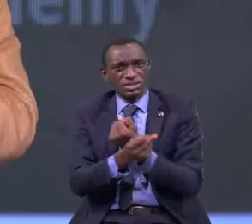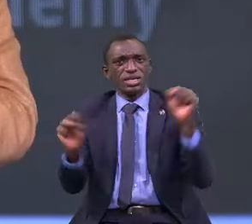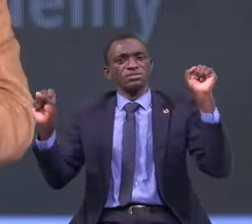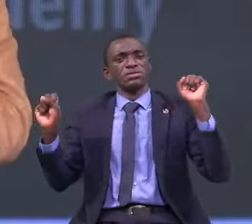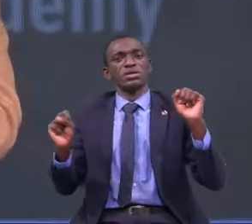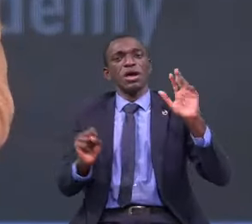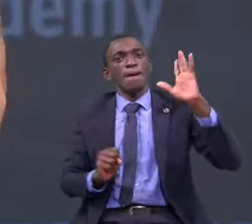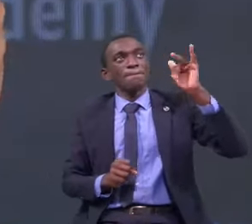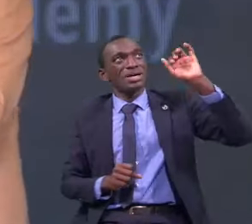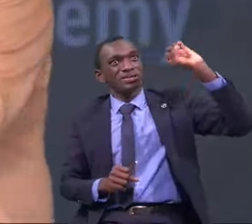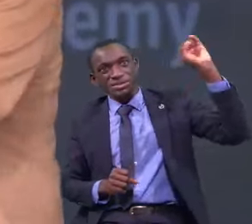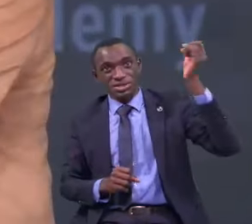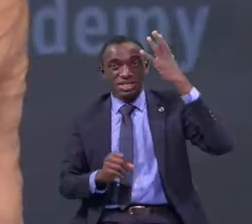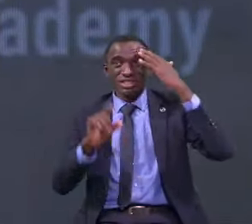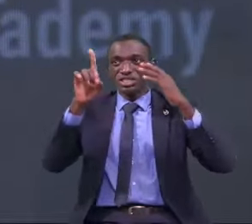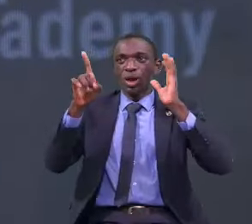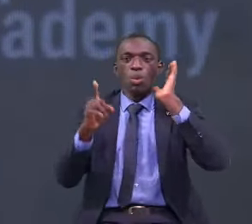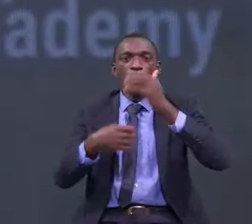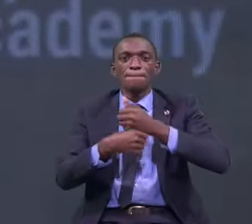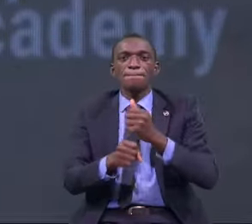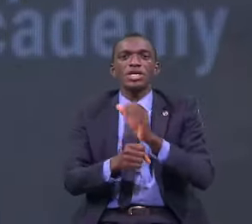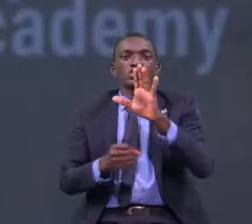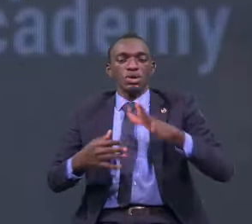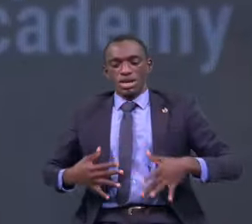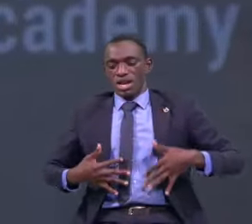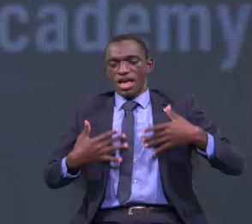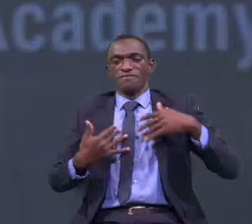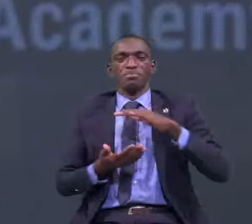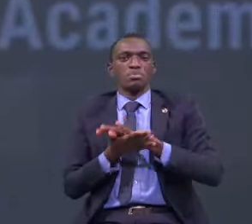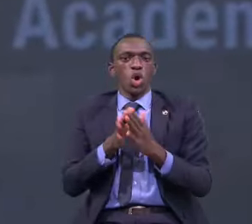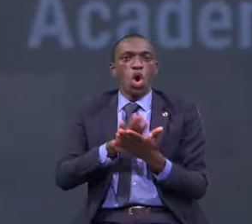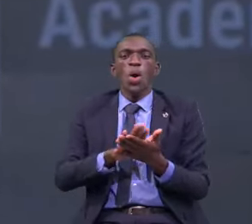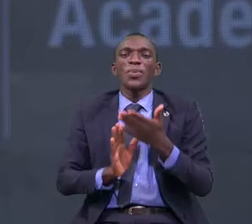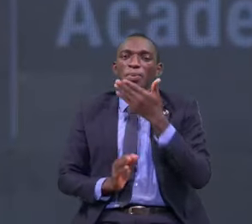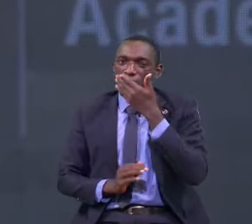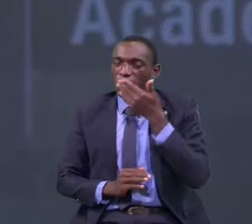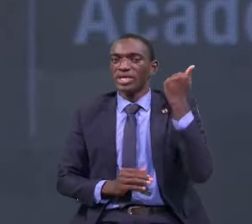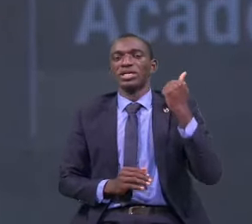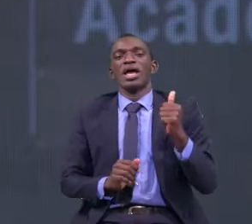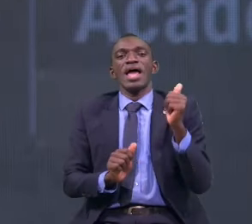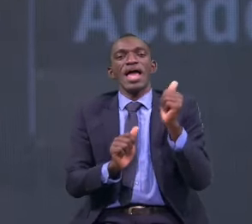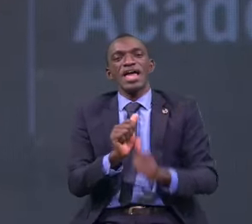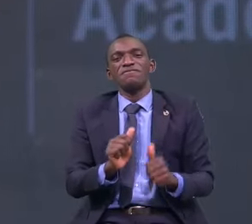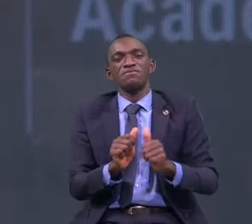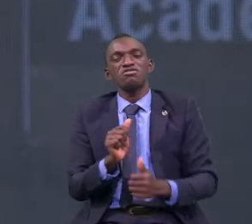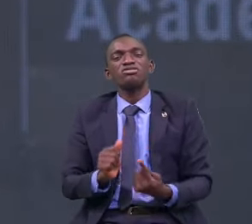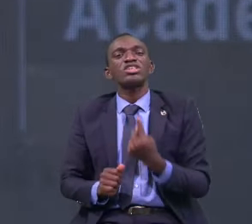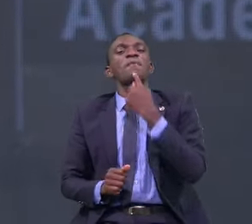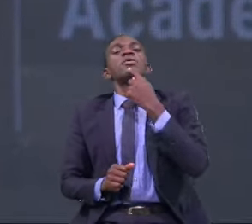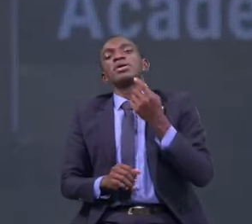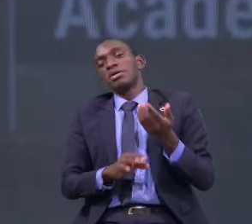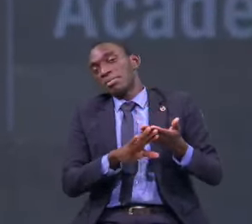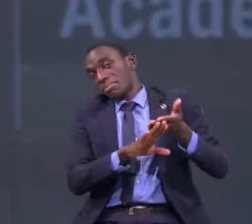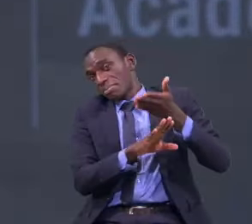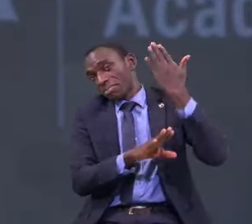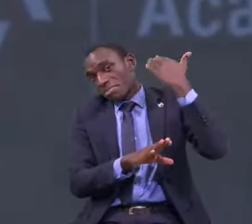better. Par la grâce il rend votre vie meilleure. Every disappointment of the past he will cancel. Il annulera toute déception du